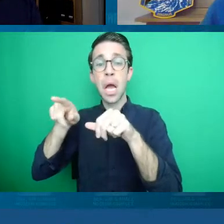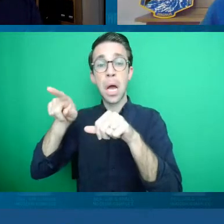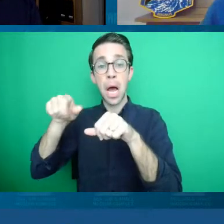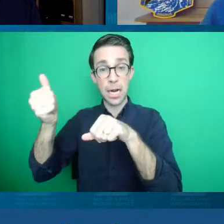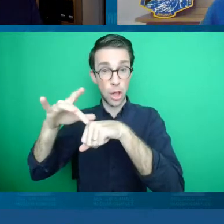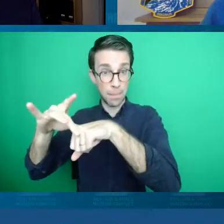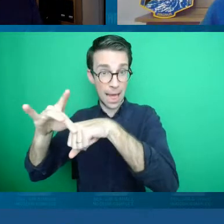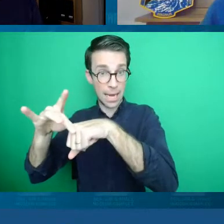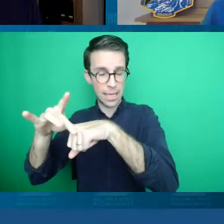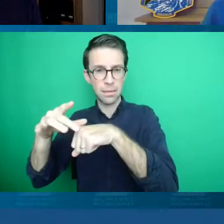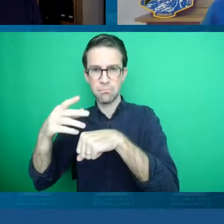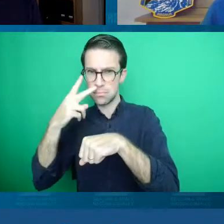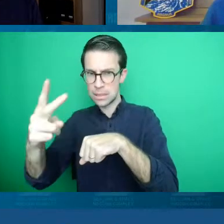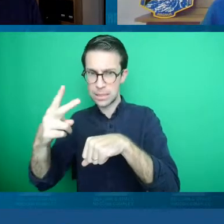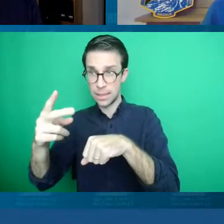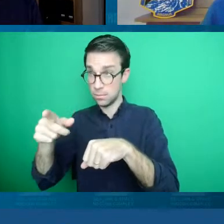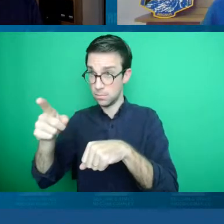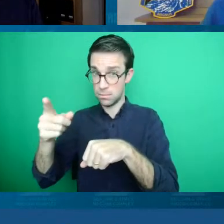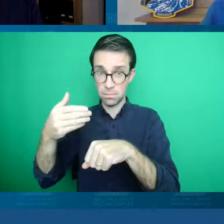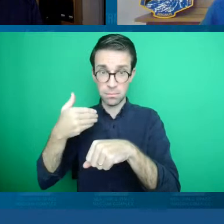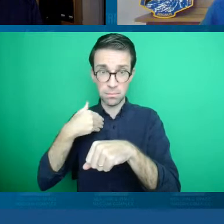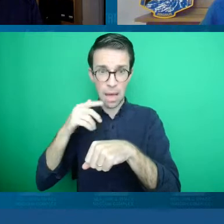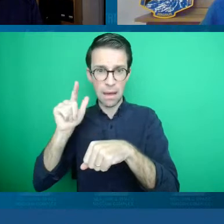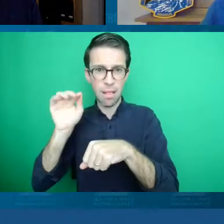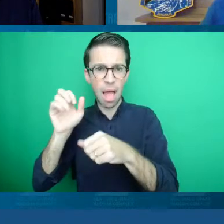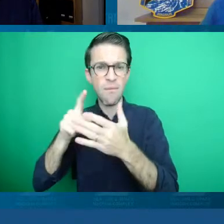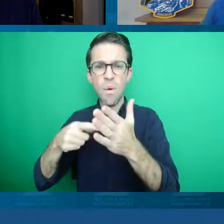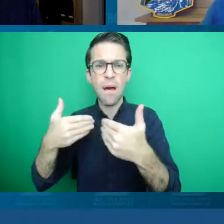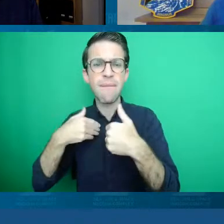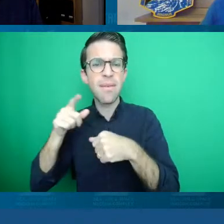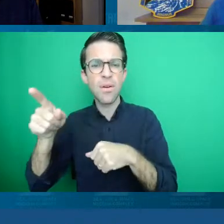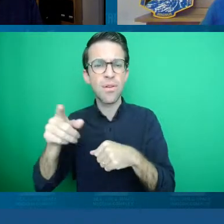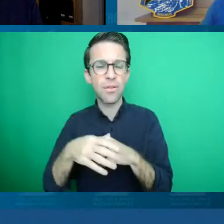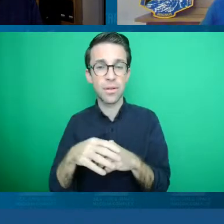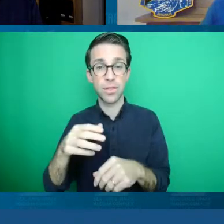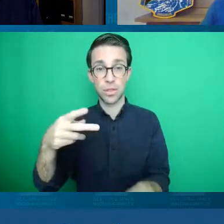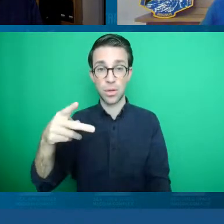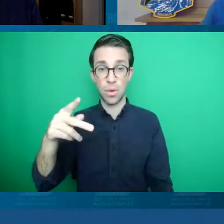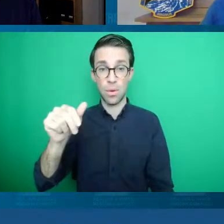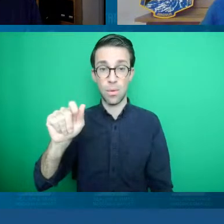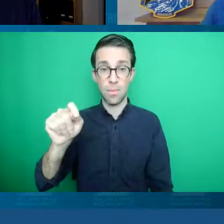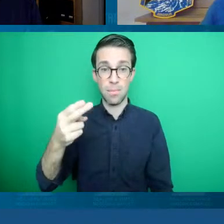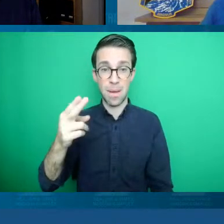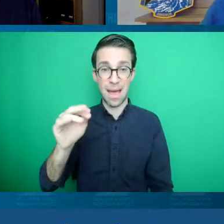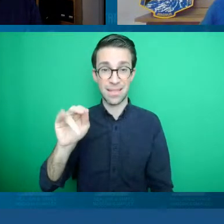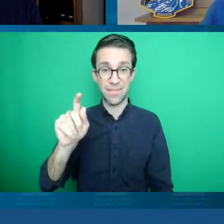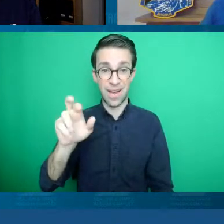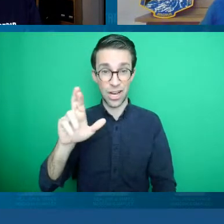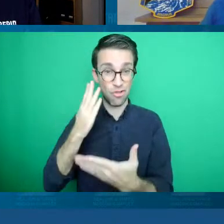body and see what it has on board. So Pathfinder's landing yesterday was remarkable. That is just